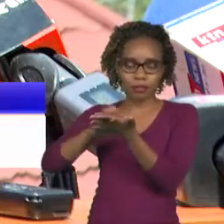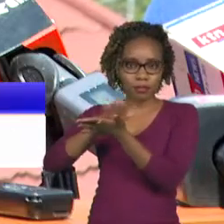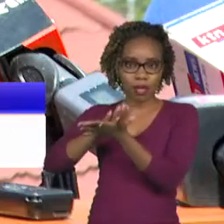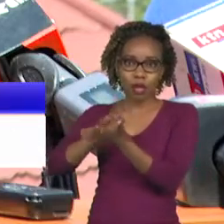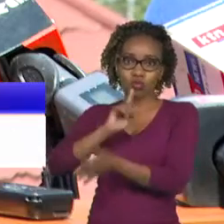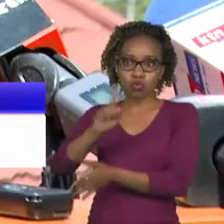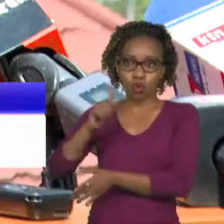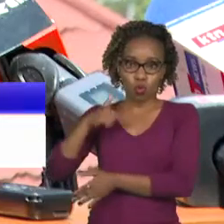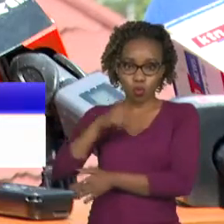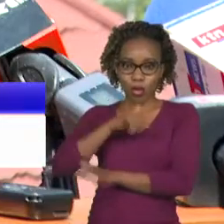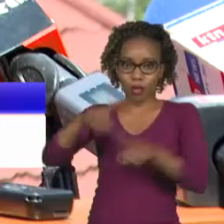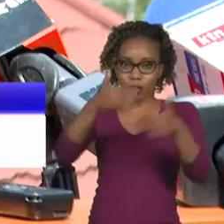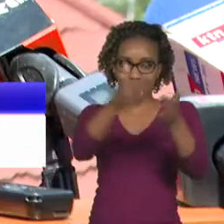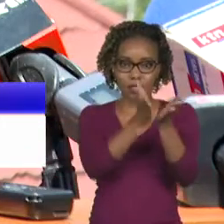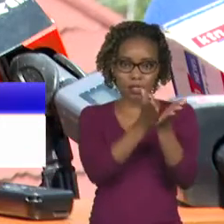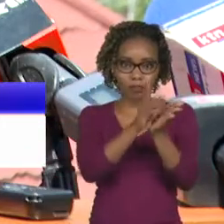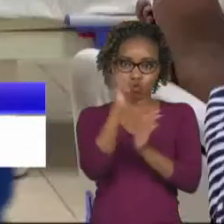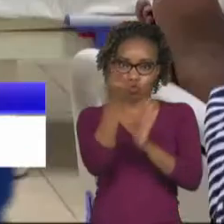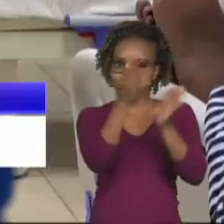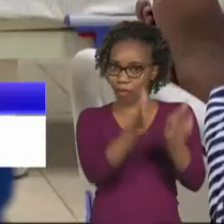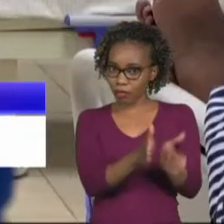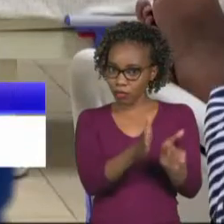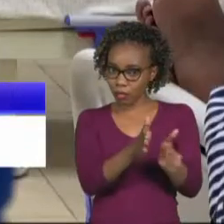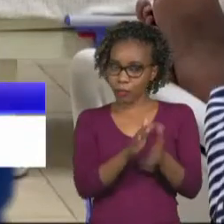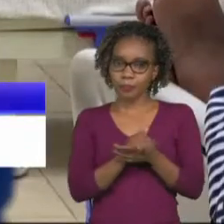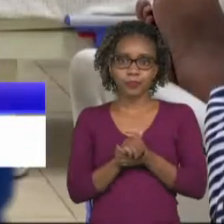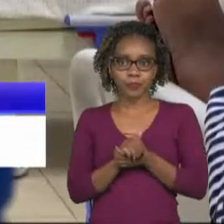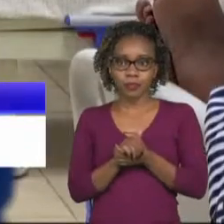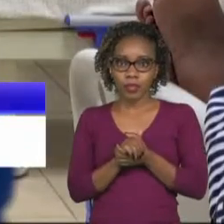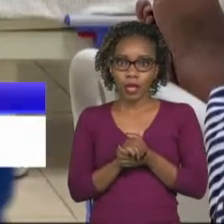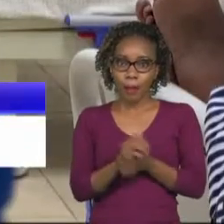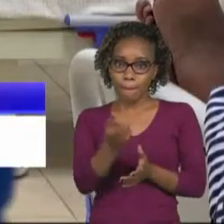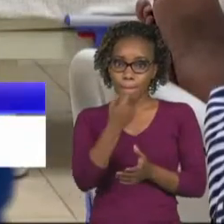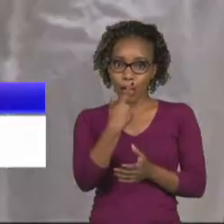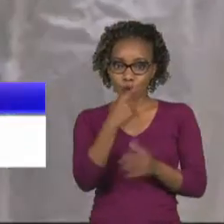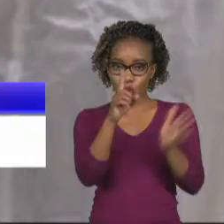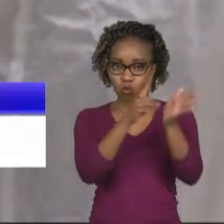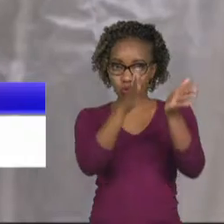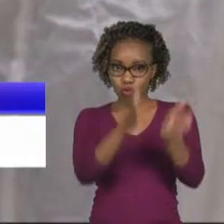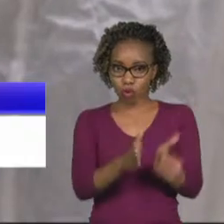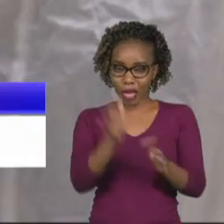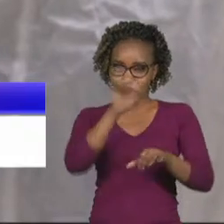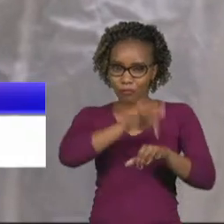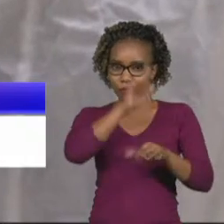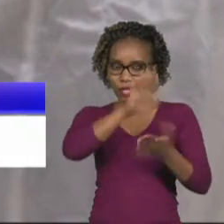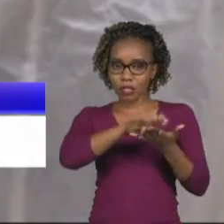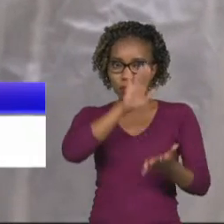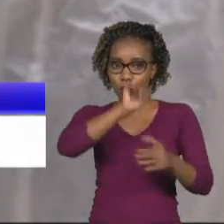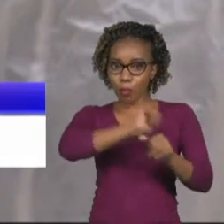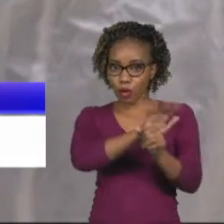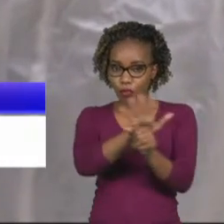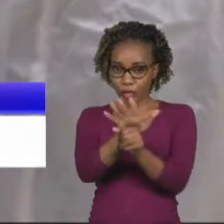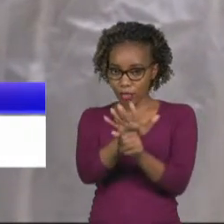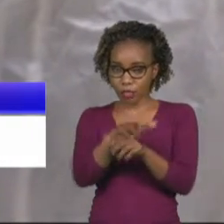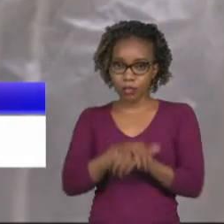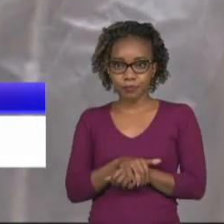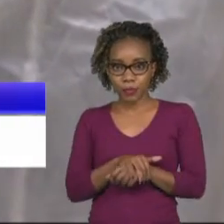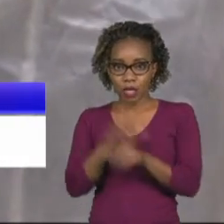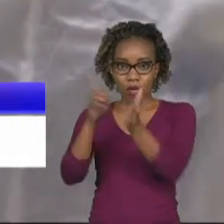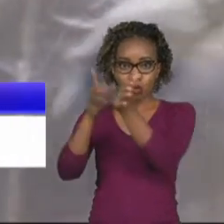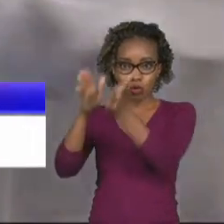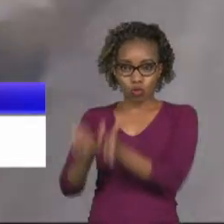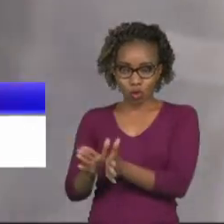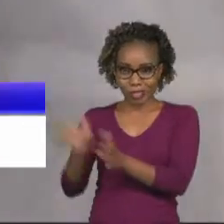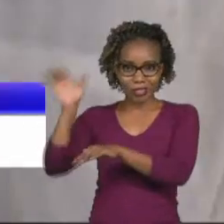to offer services to Kenyans effectively. Medical practitioners have been largely affected by the COVID-19 pandemic, with doctors